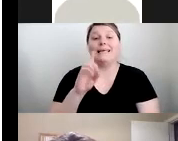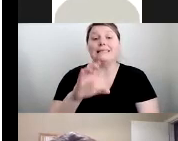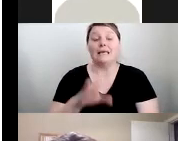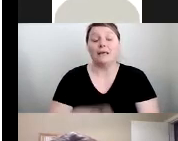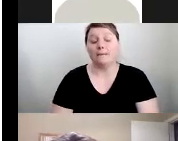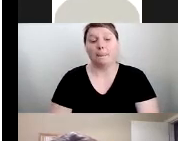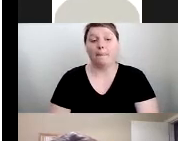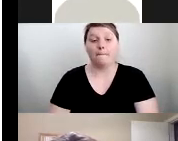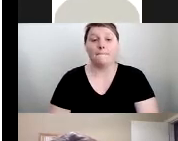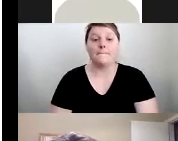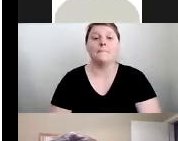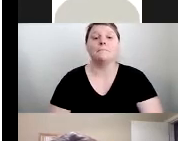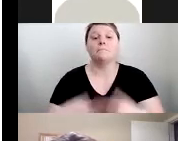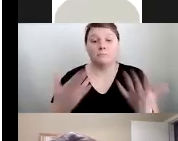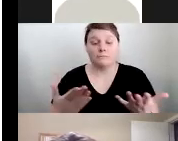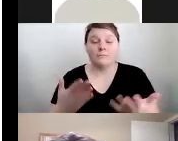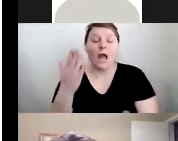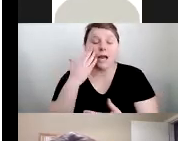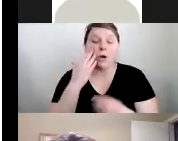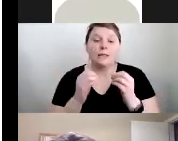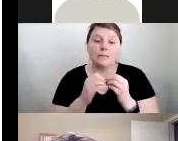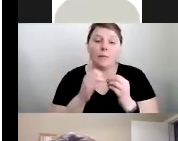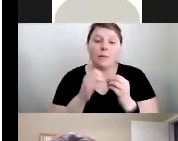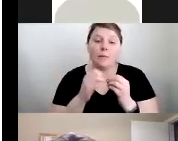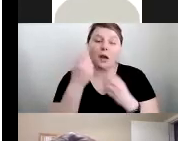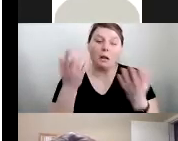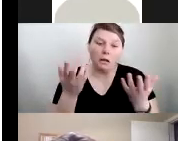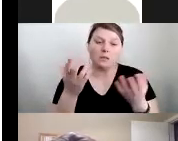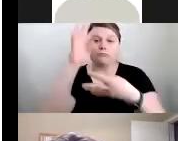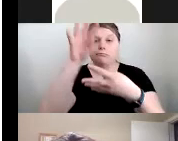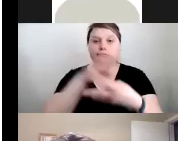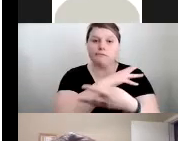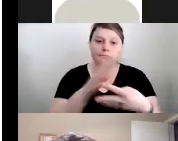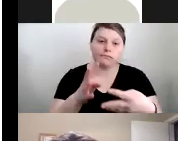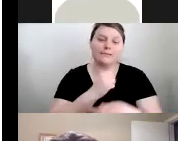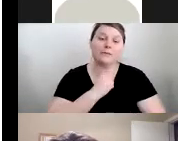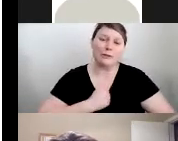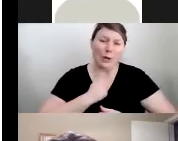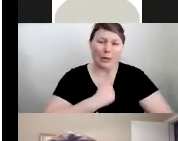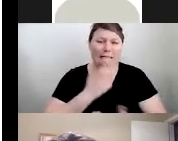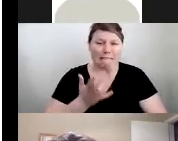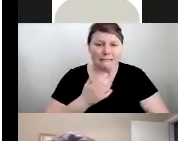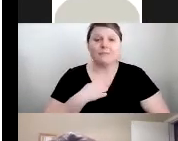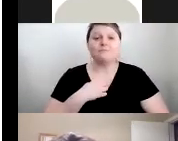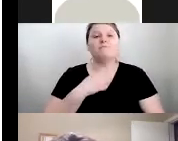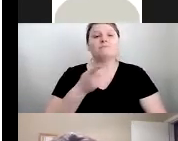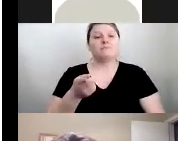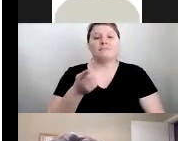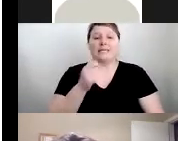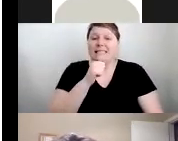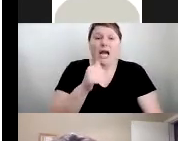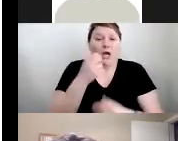And so I know nothing's more boring than looking at an organizational chart. So sorry to subject you to this. And this one's not even up to date,